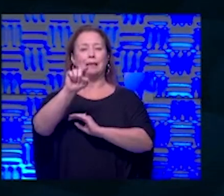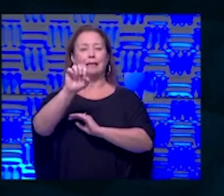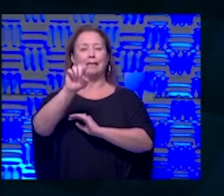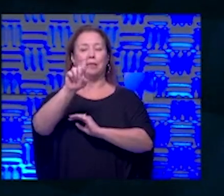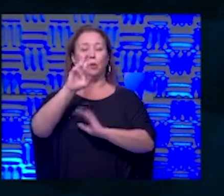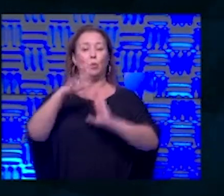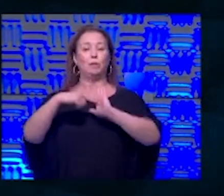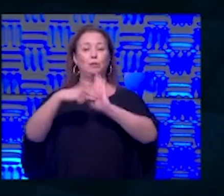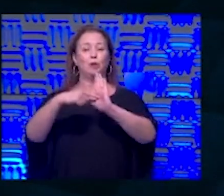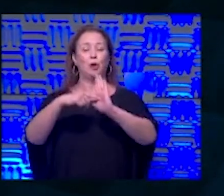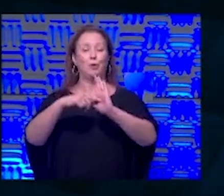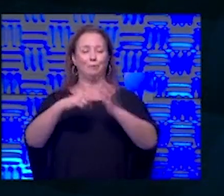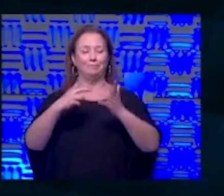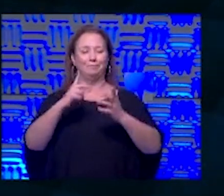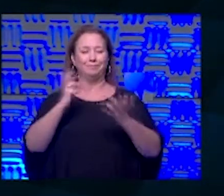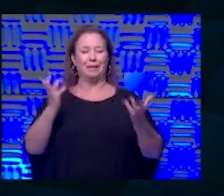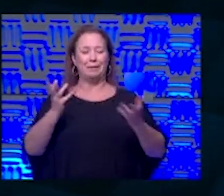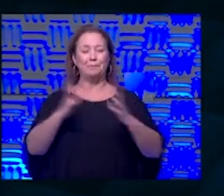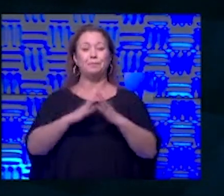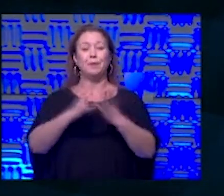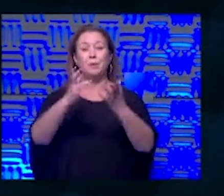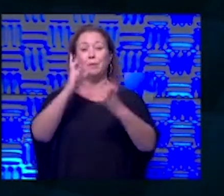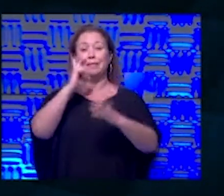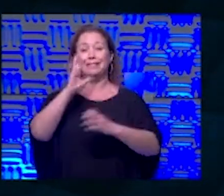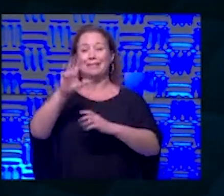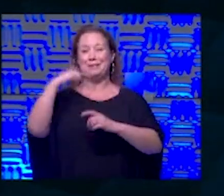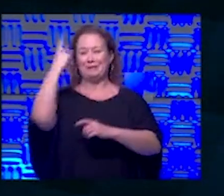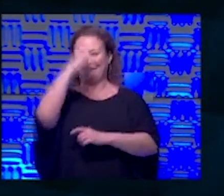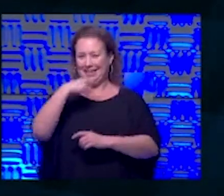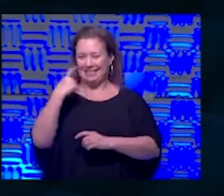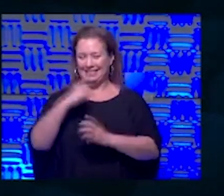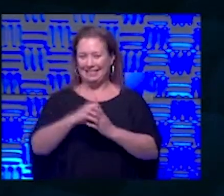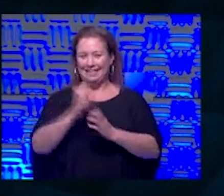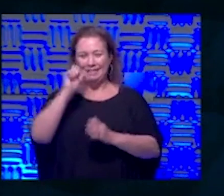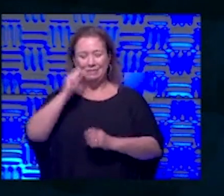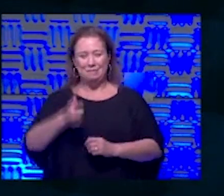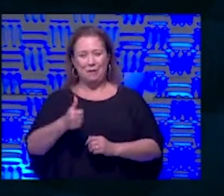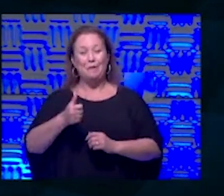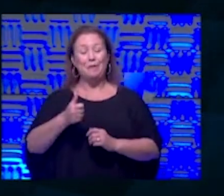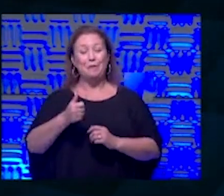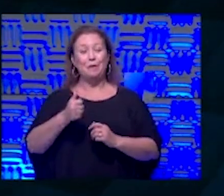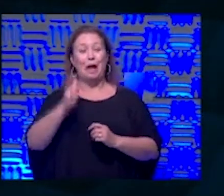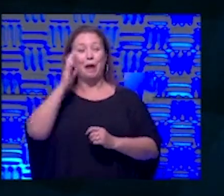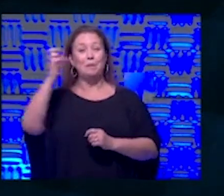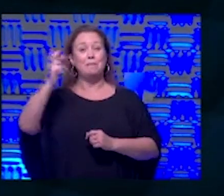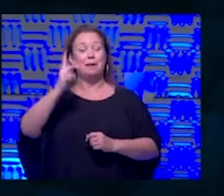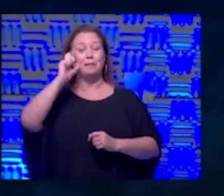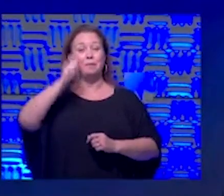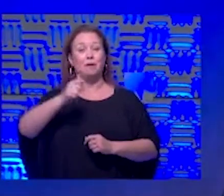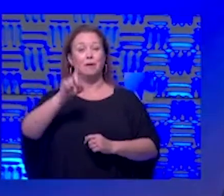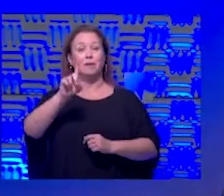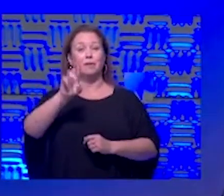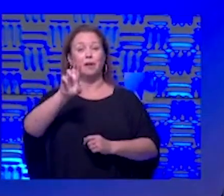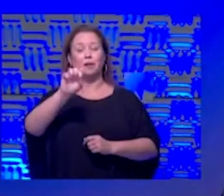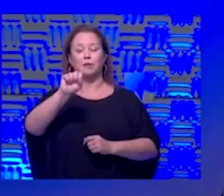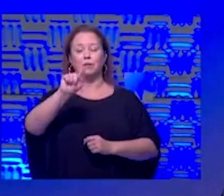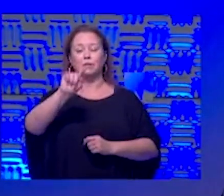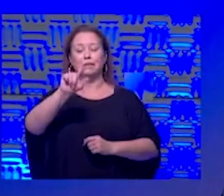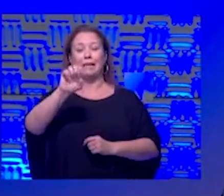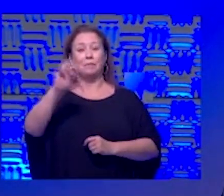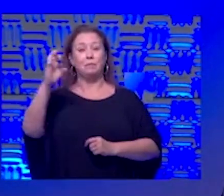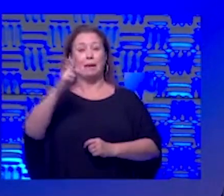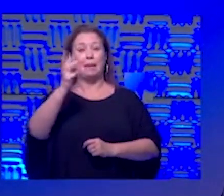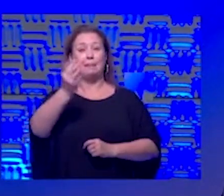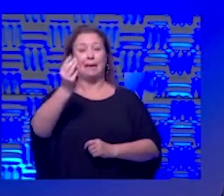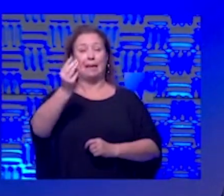will show them on our show. So again, we want to see your faces. And then tomorrow's show, I'll be back tomorrow. Dr. Stites will be here on Monday, but we've